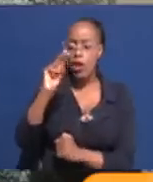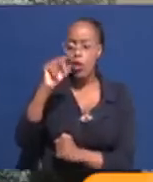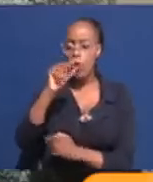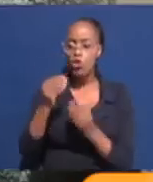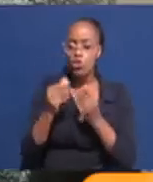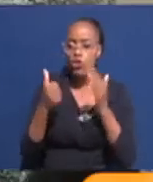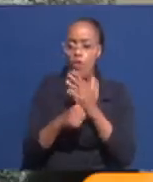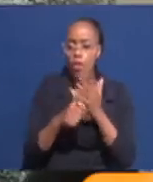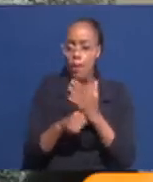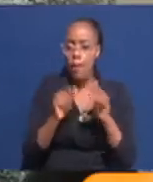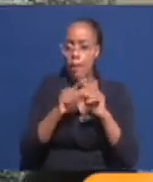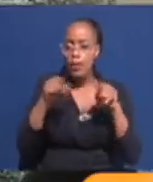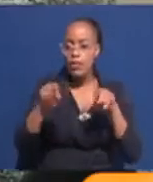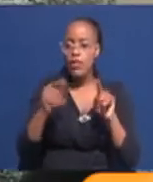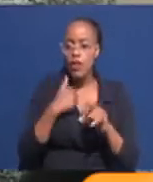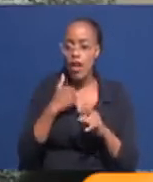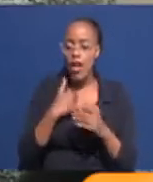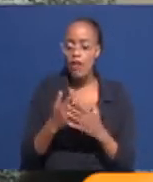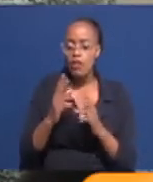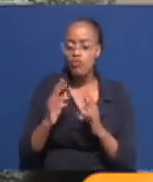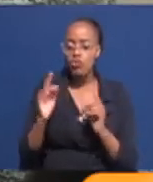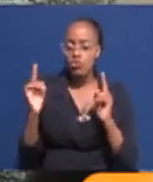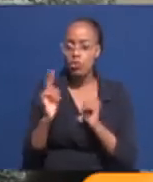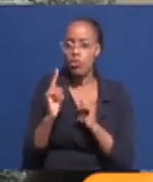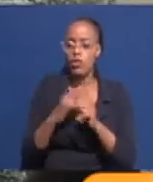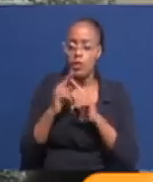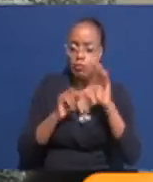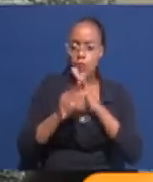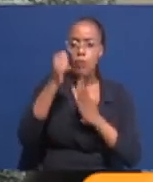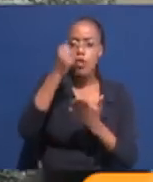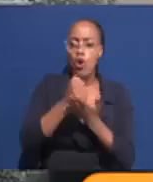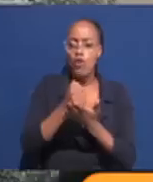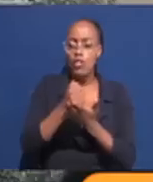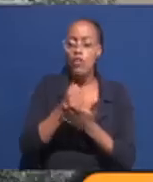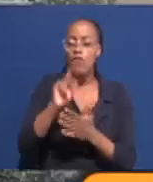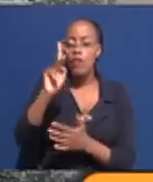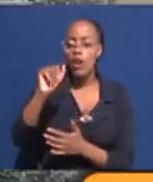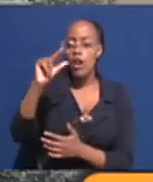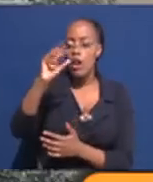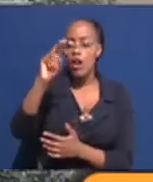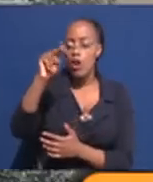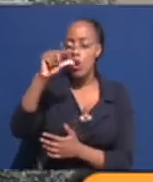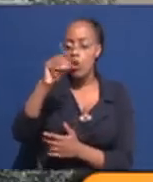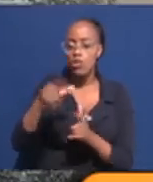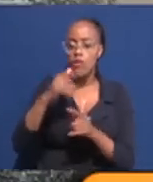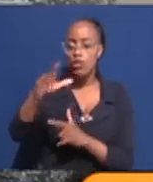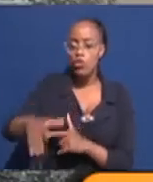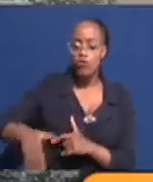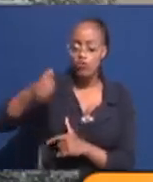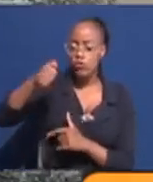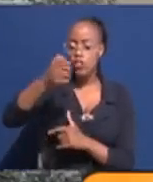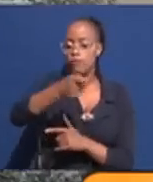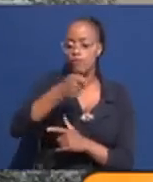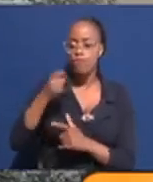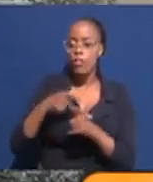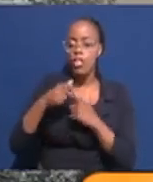at hand, but she is cut short moments after they enter the office. Kangogo is captured pulling her backwards